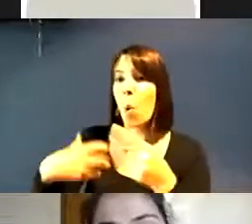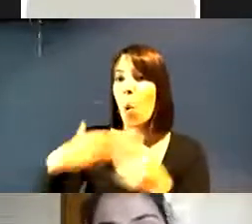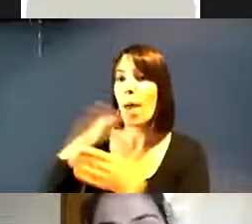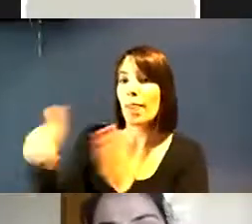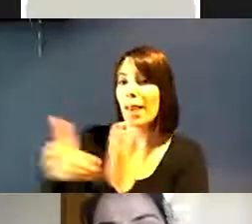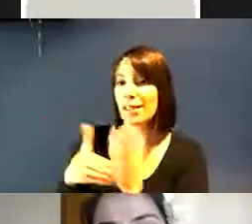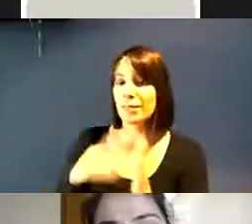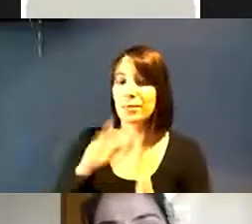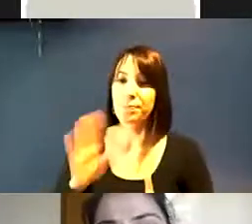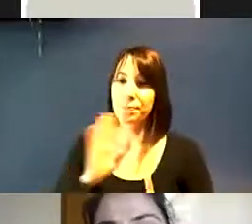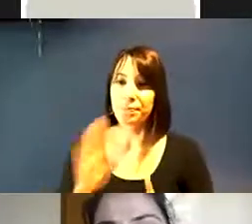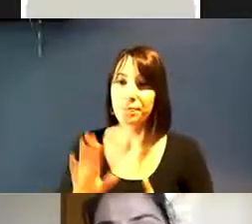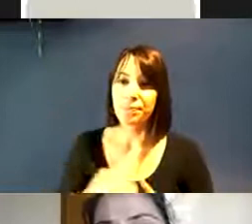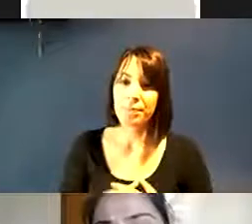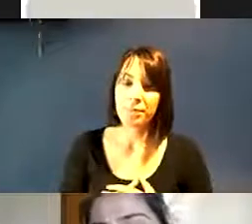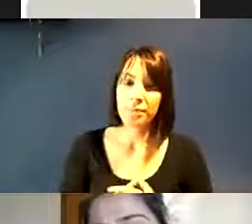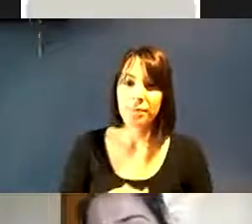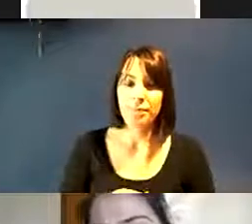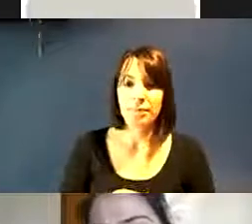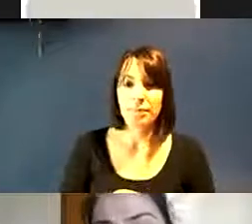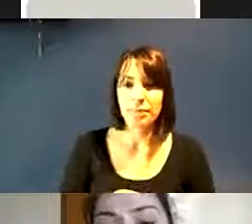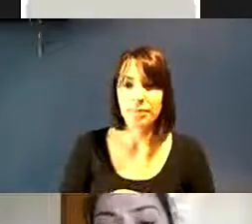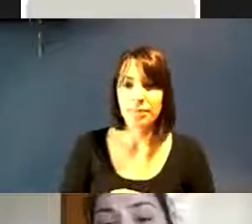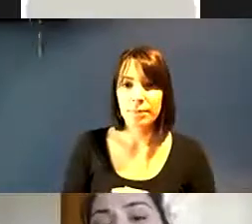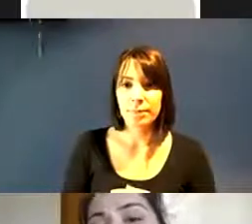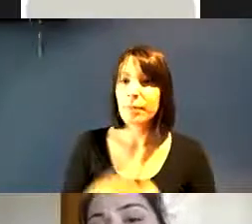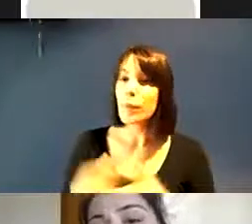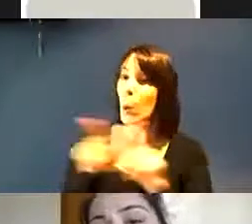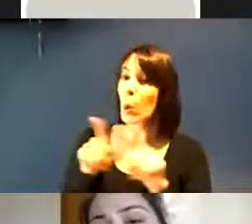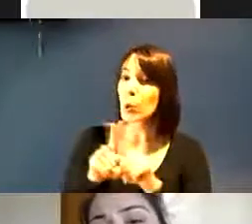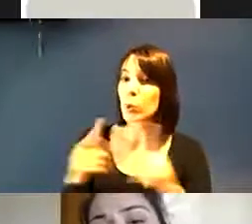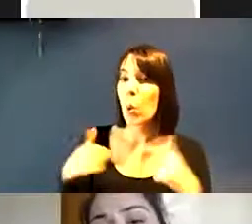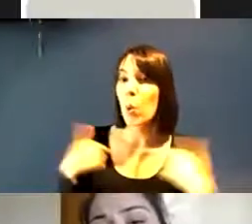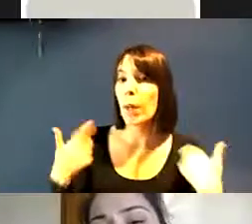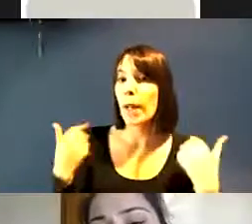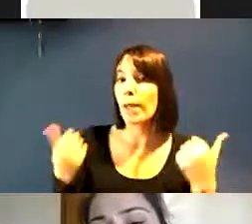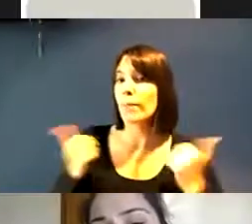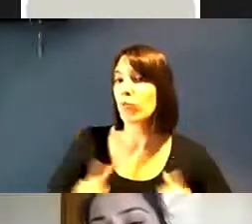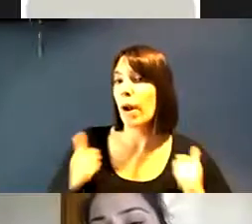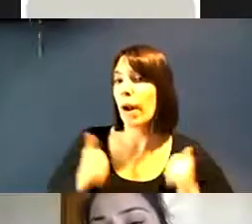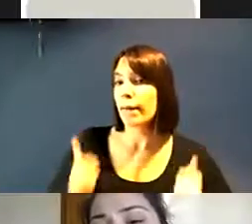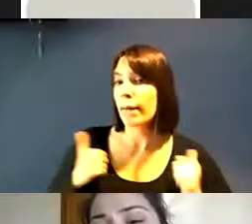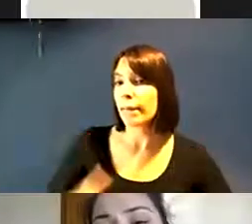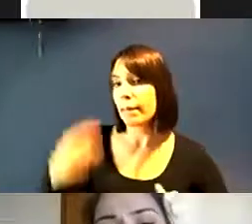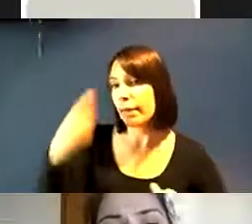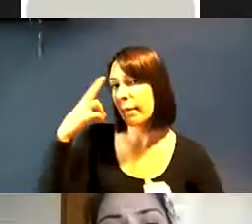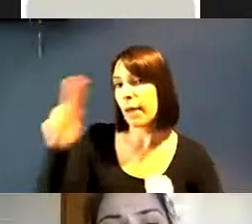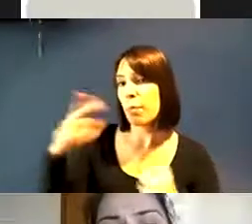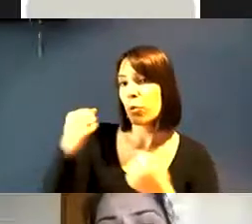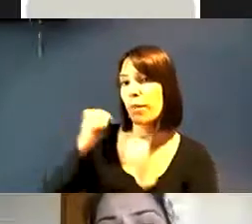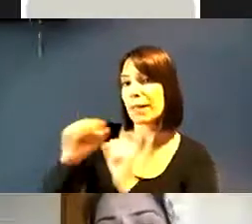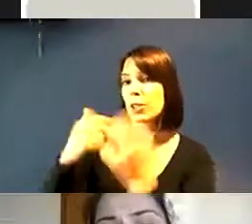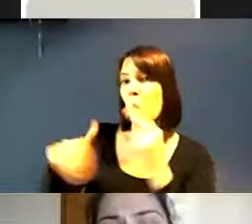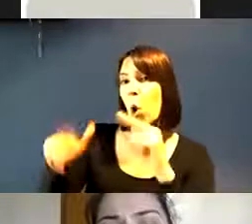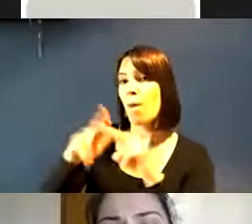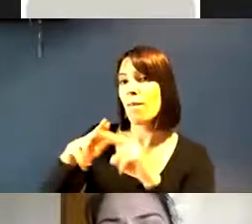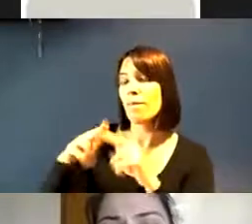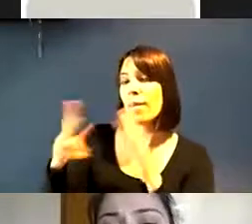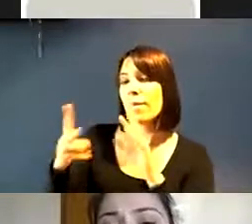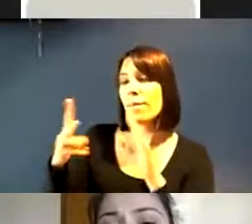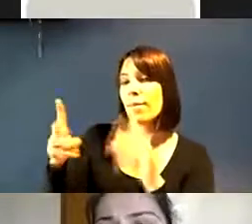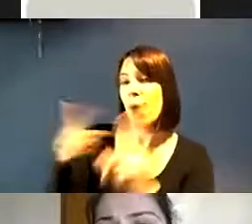And we also do this in our training called the Prevention of Violence Against Women with